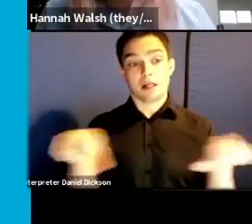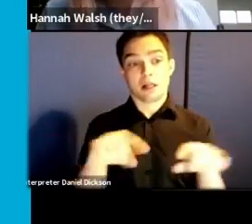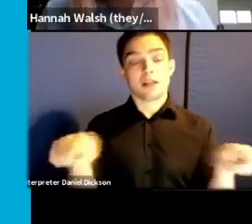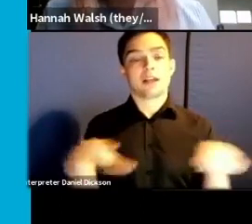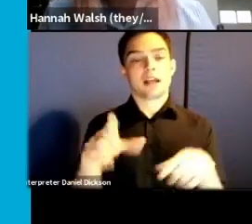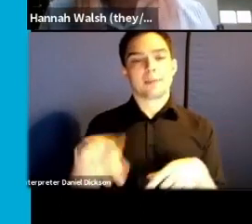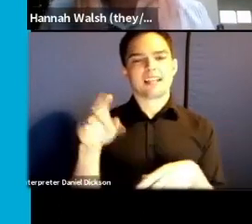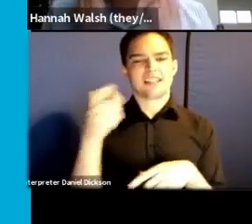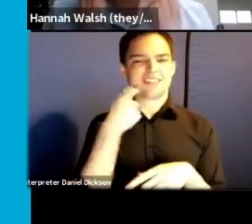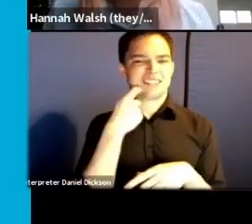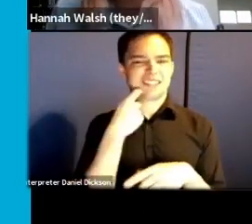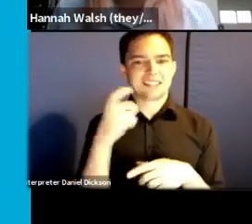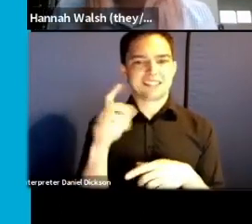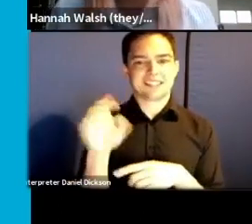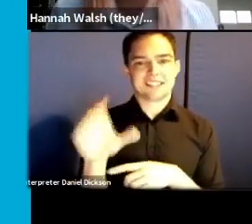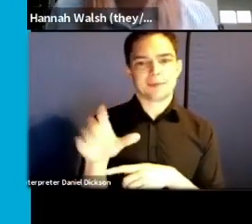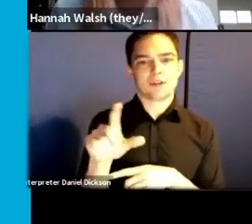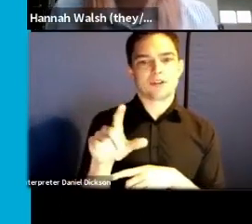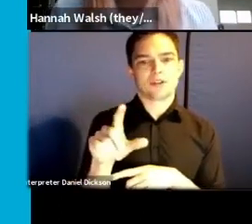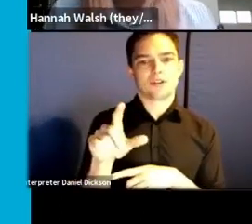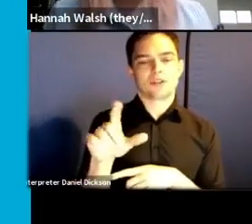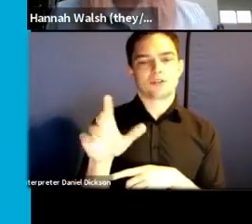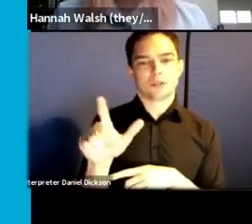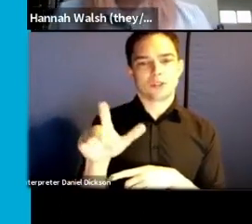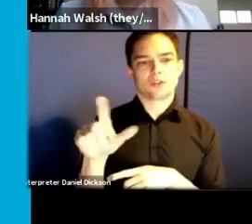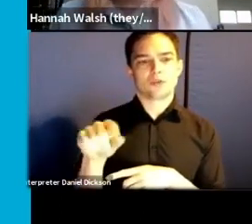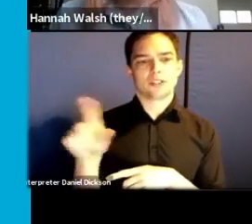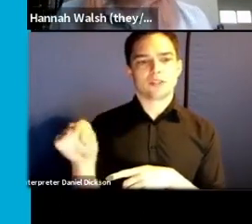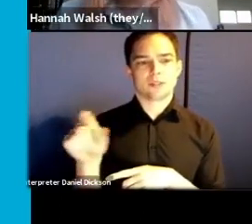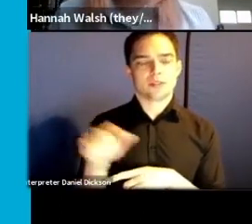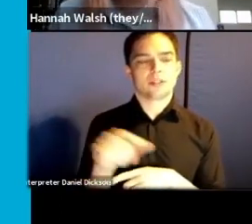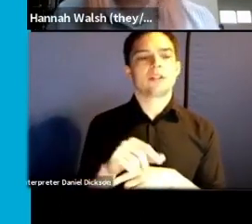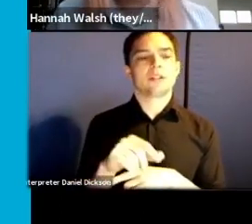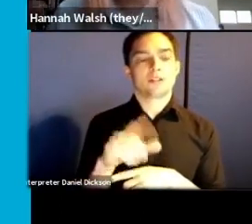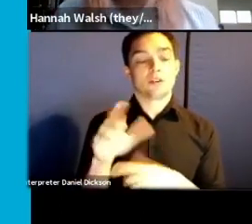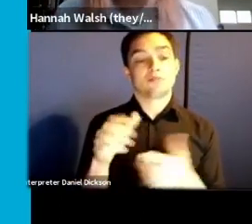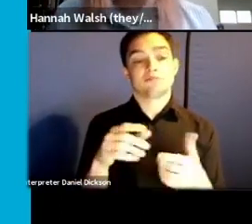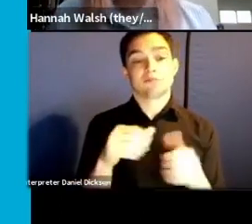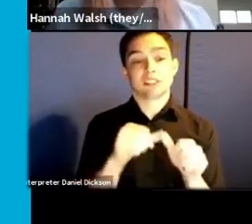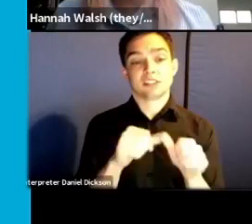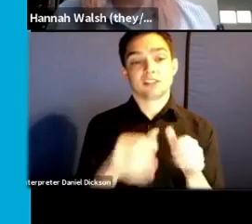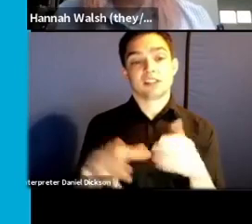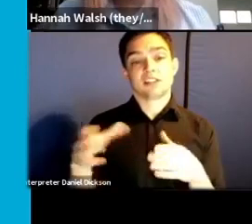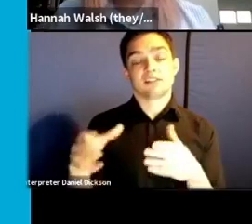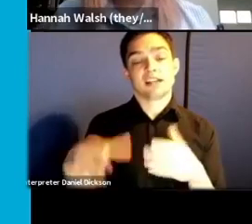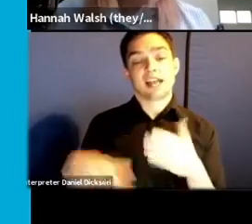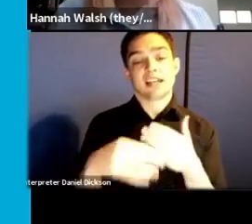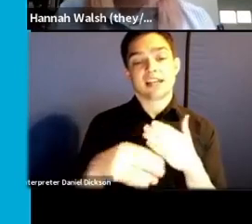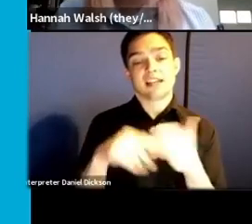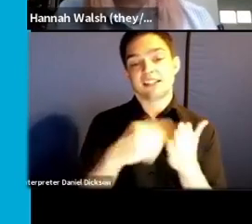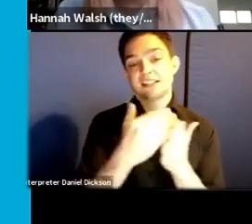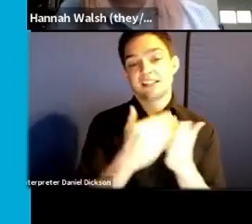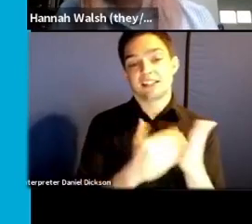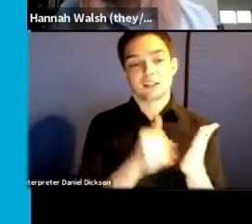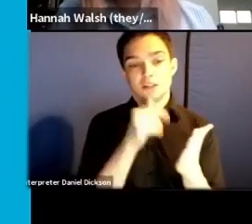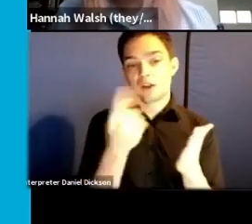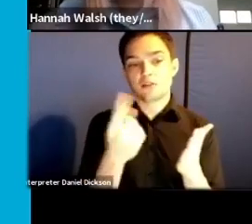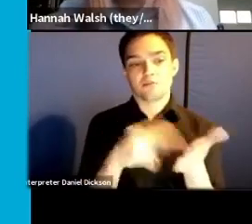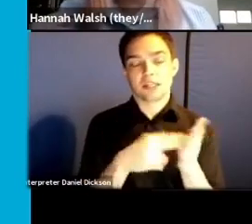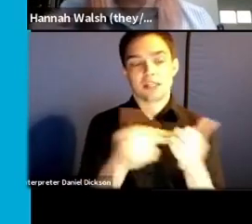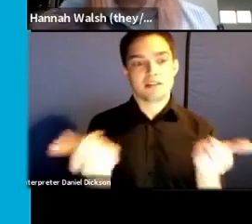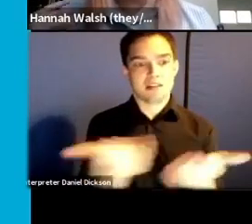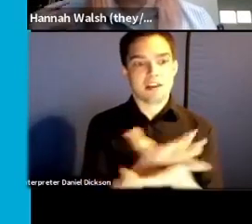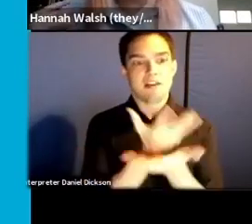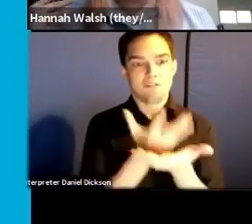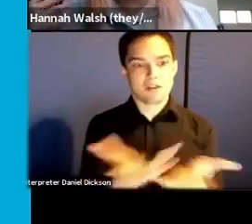as recently as December 23rd, 2020. So they're continuously updating this list. This list isn't necessarily